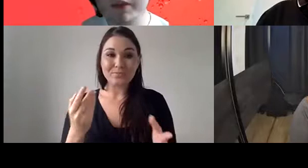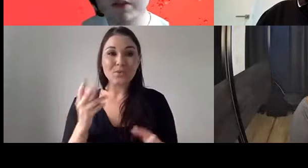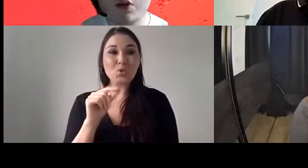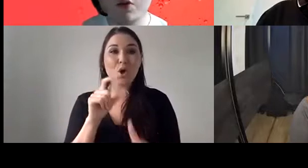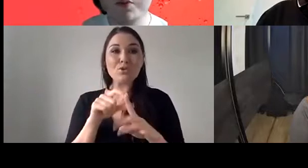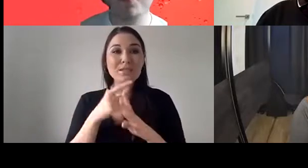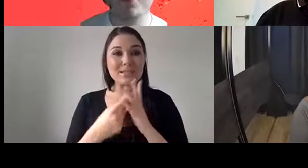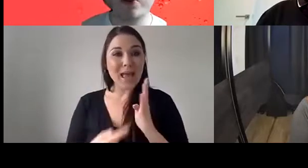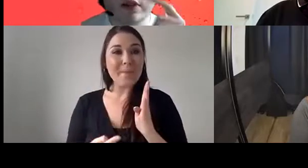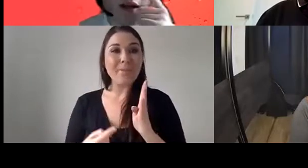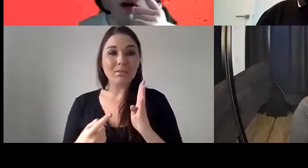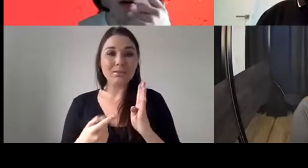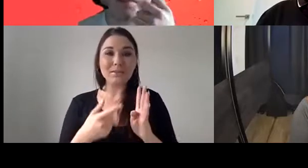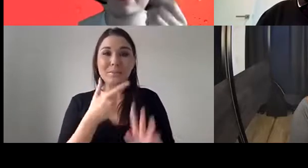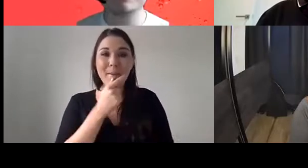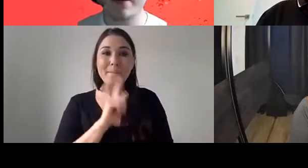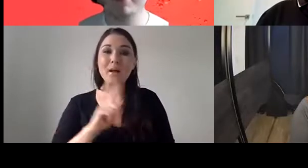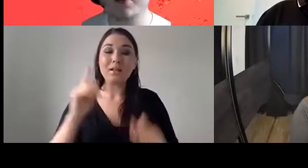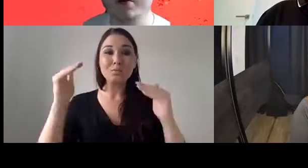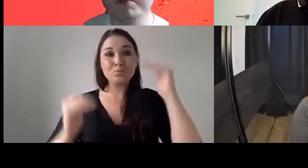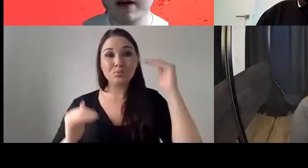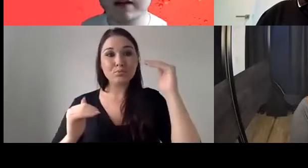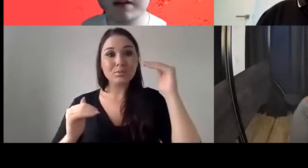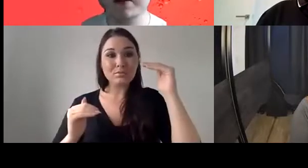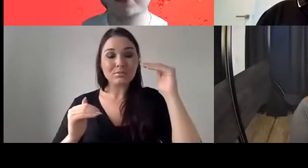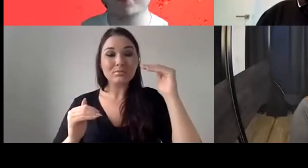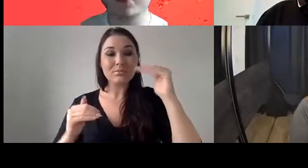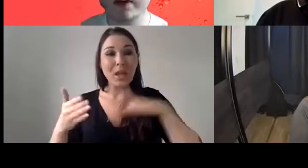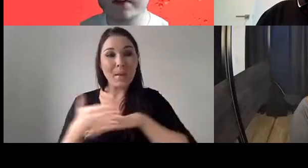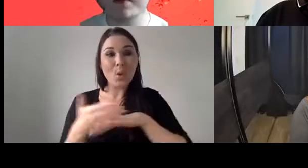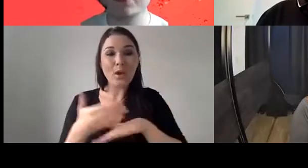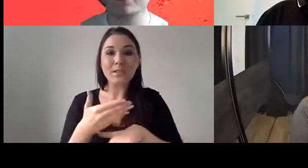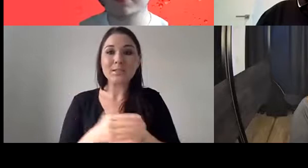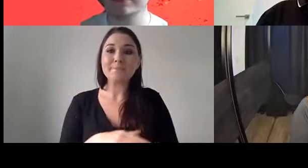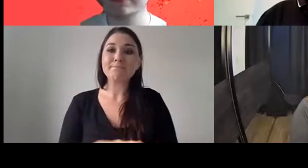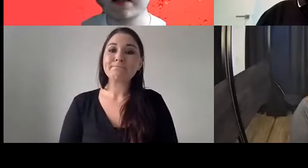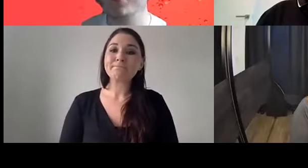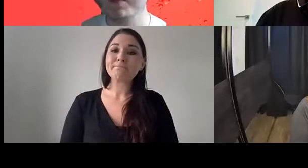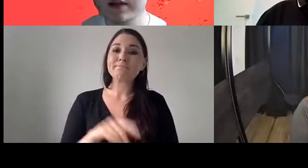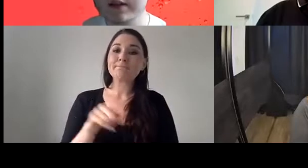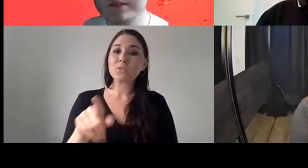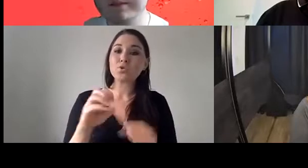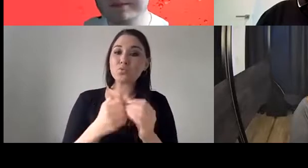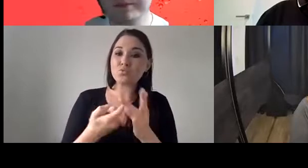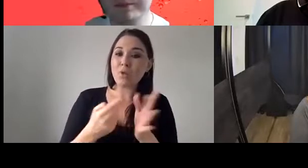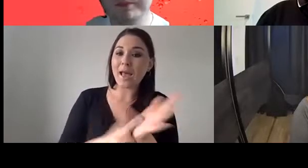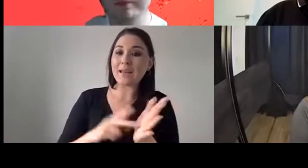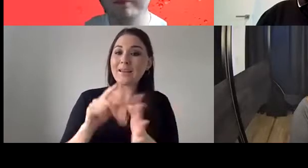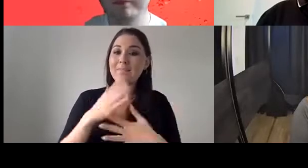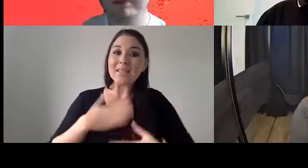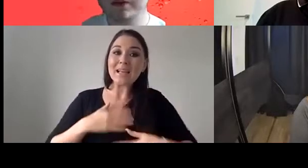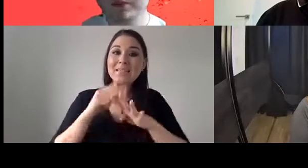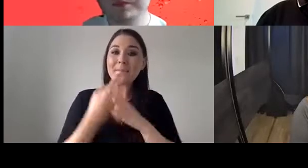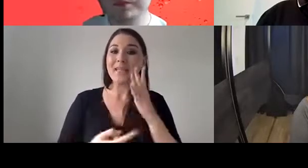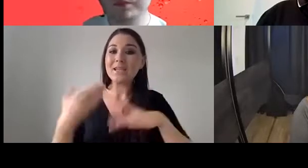And so, Brian, what would you say are the biggest barriers holding back individuals with physical disabilities in the workplace?